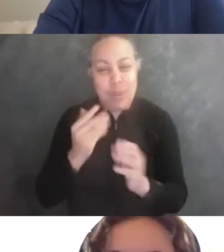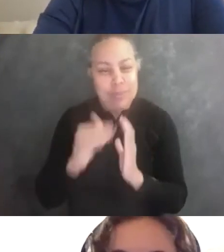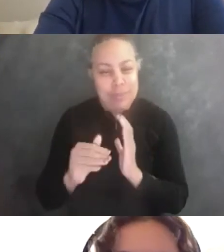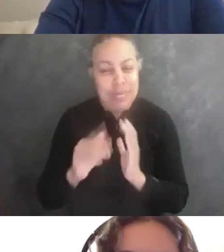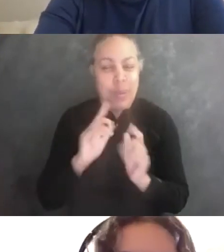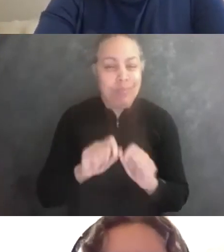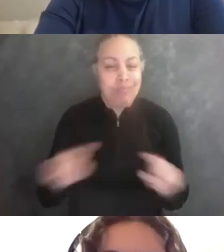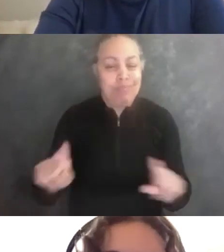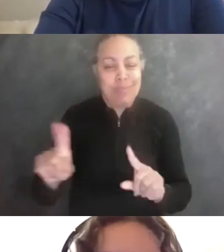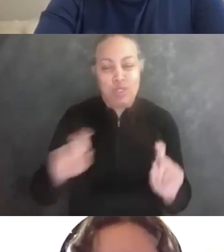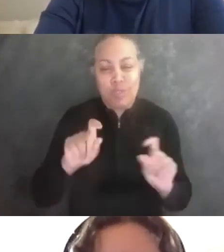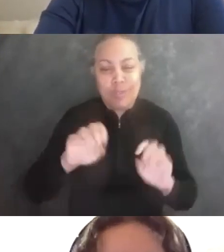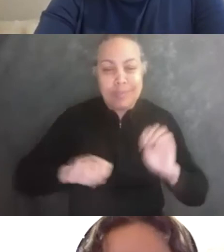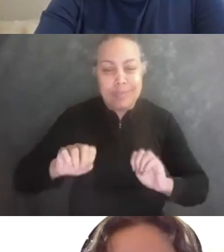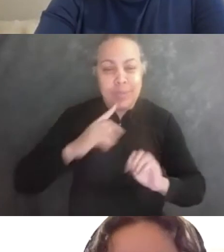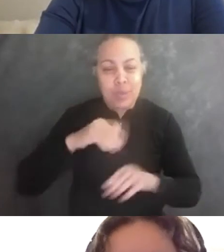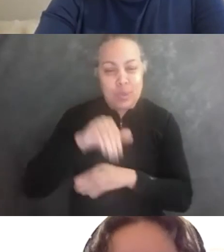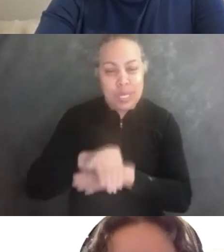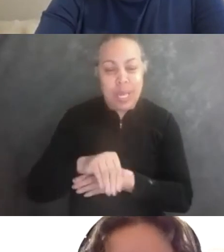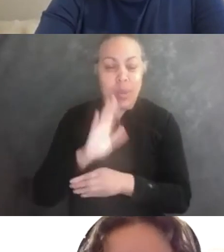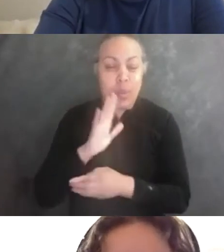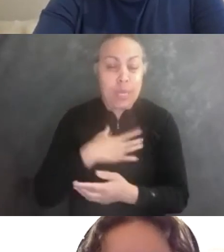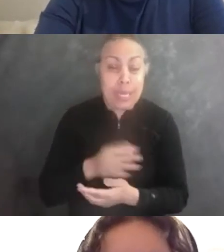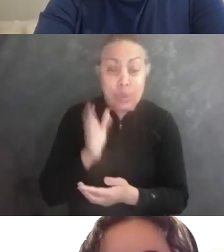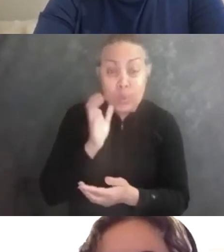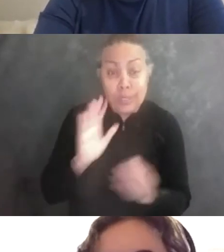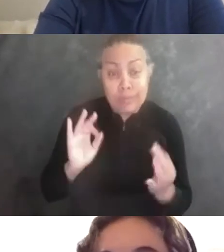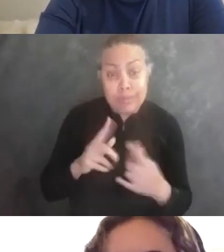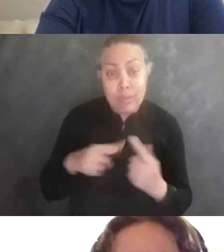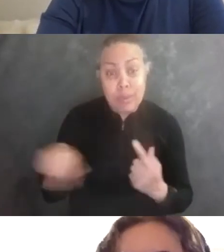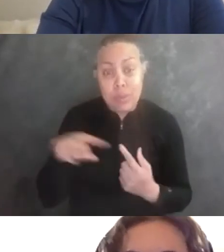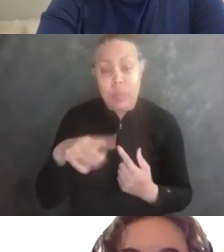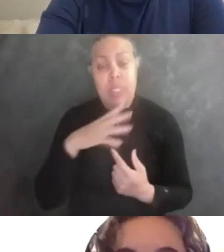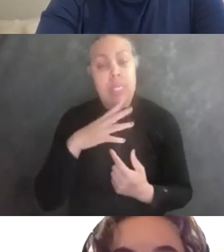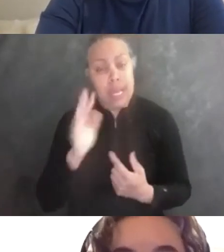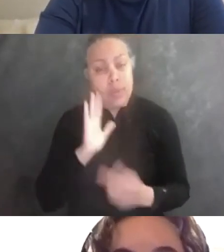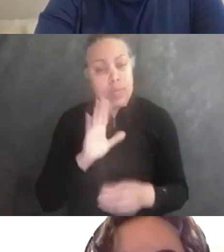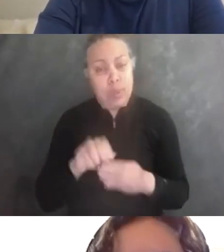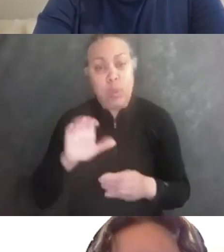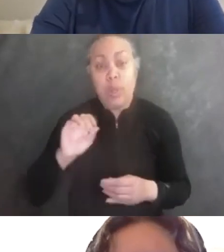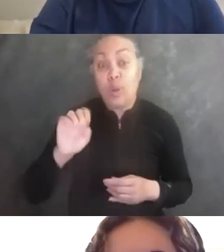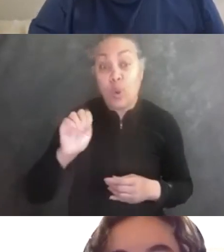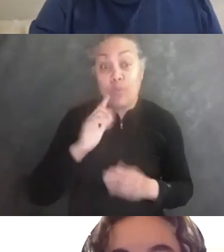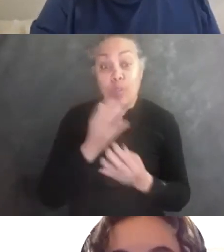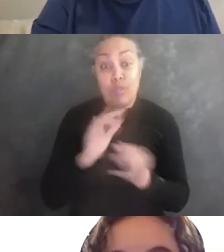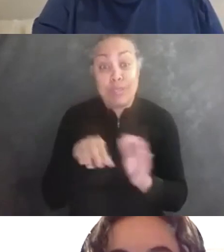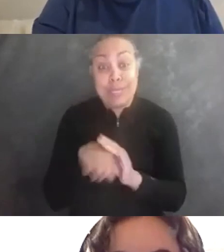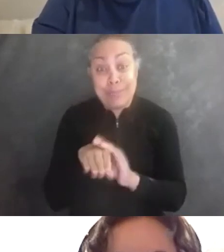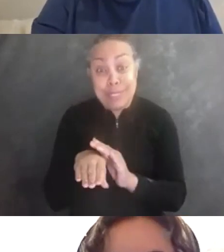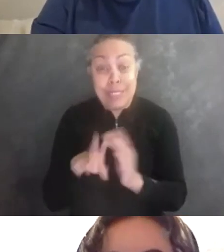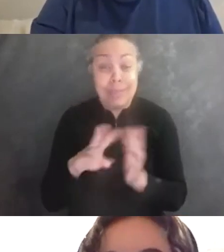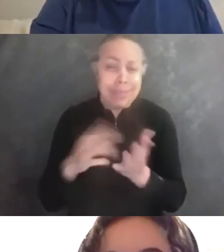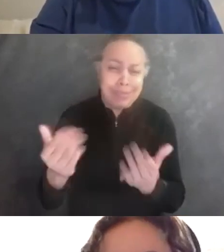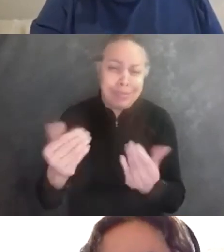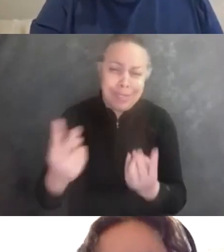for tonight's program. We want to continue to learn and hear from you. And we'll also include a code for free admission so you can come visit